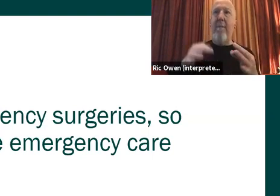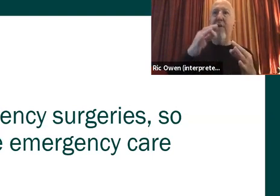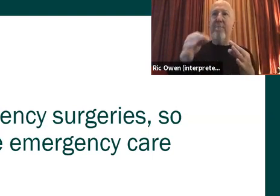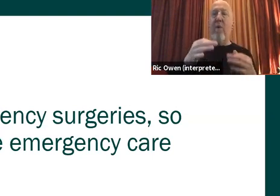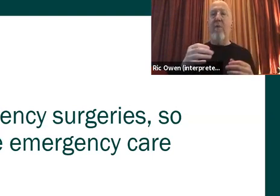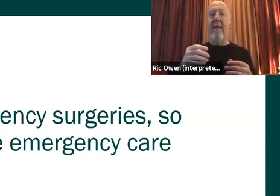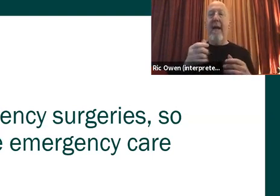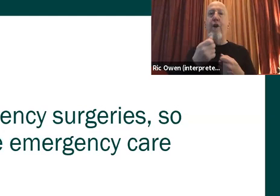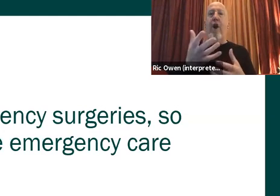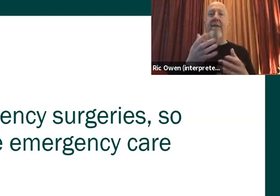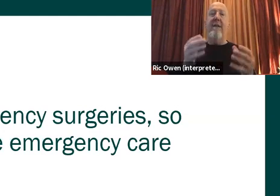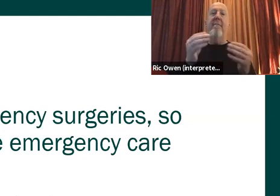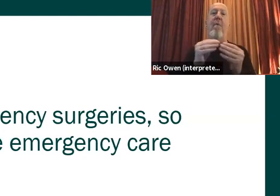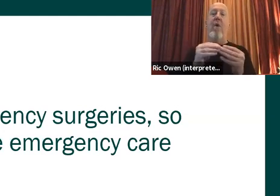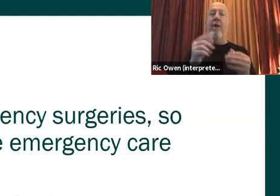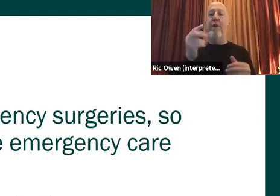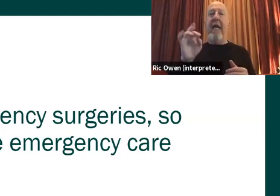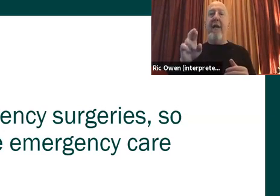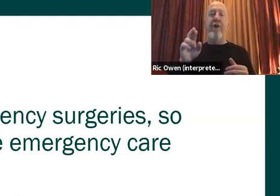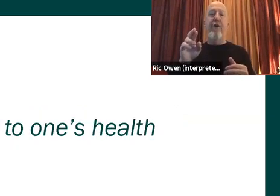more gender dysphoria for.